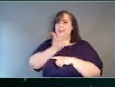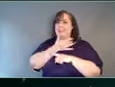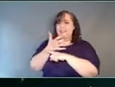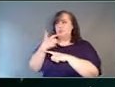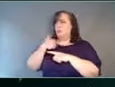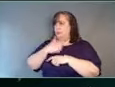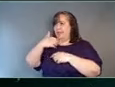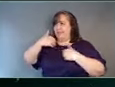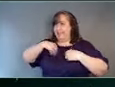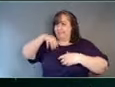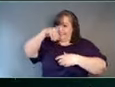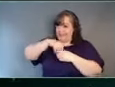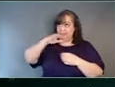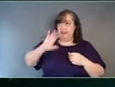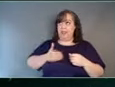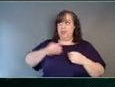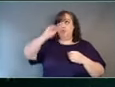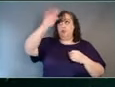anything?